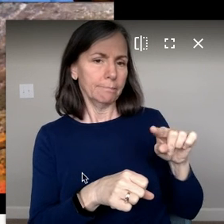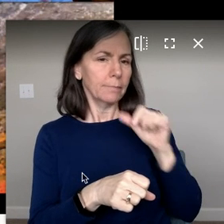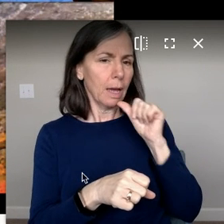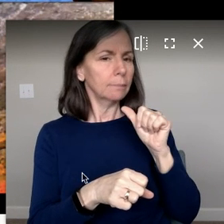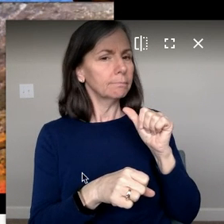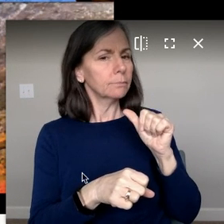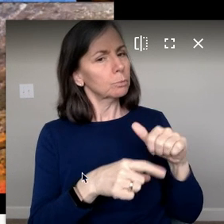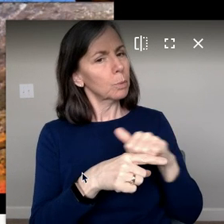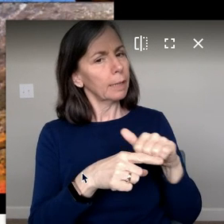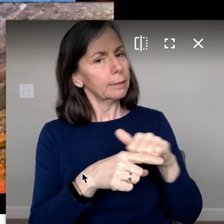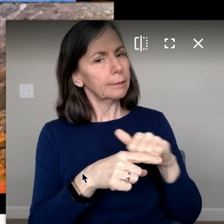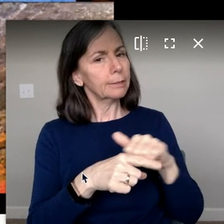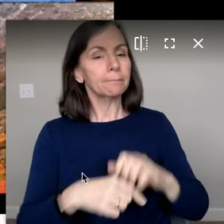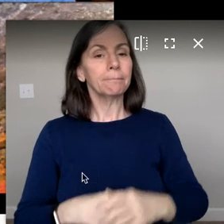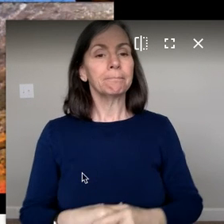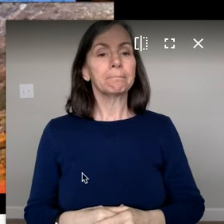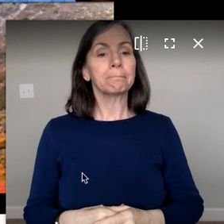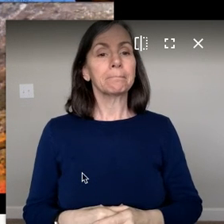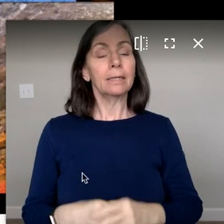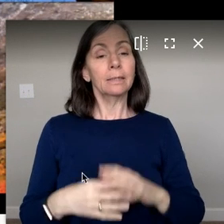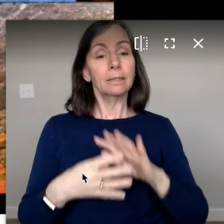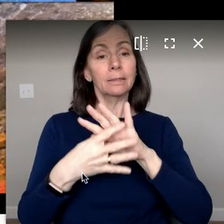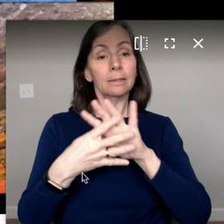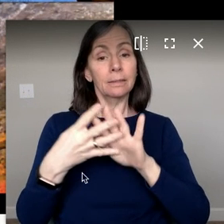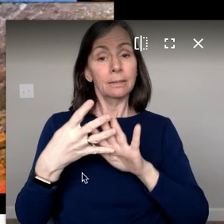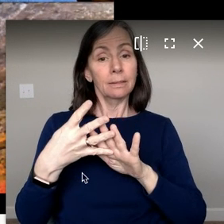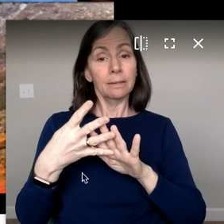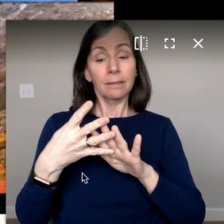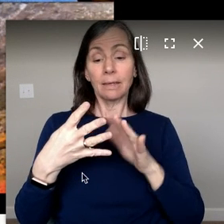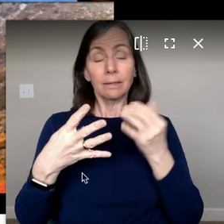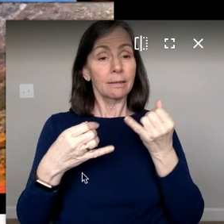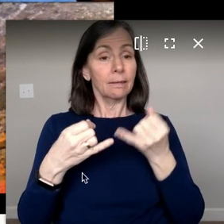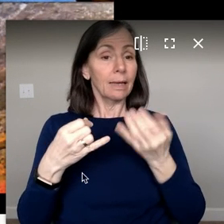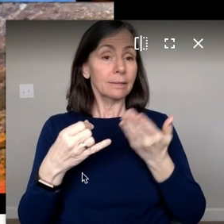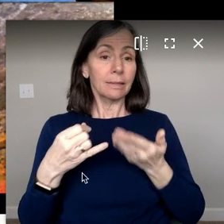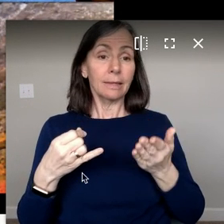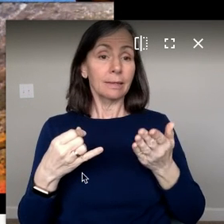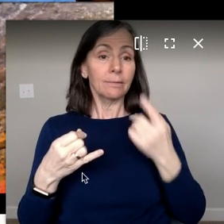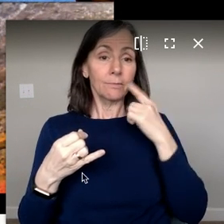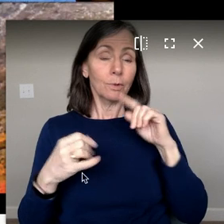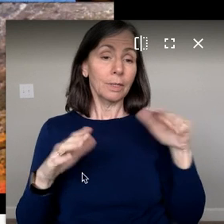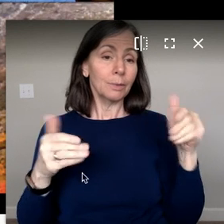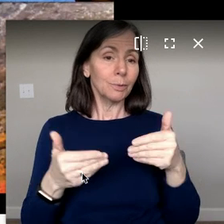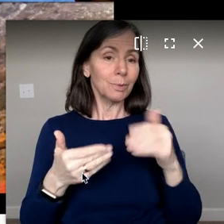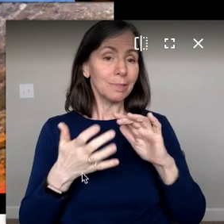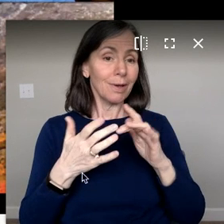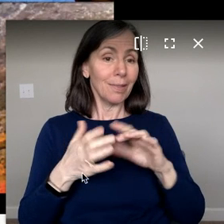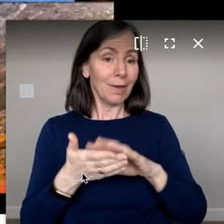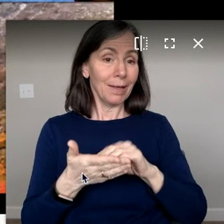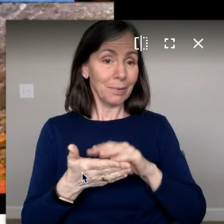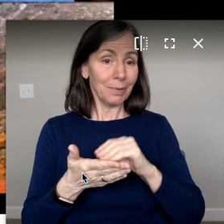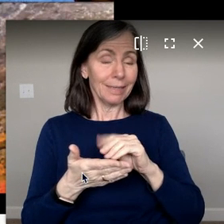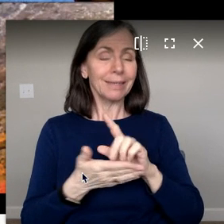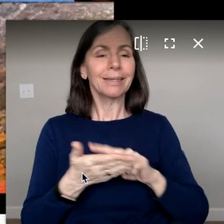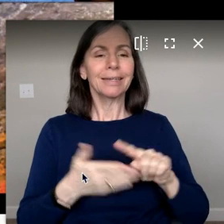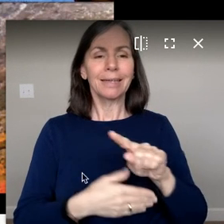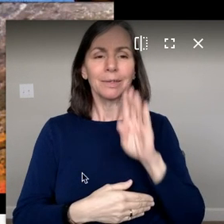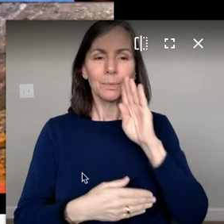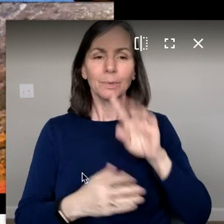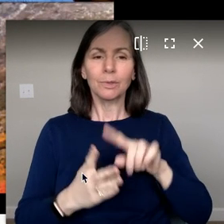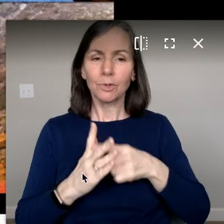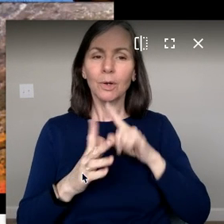That's going to be the last thing we do to introduce you to online learning. Next week, we're going to start some